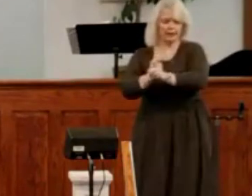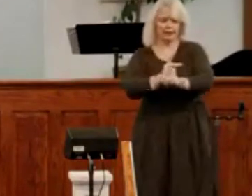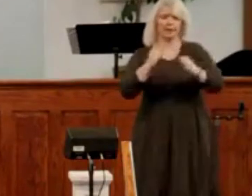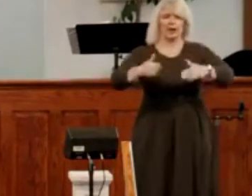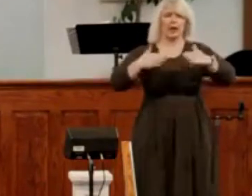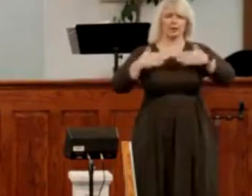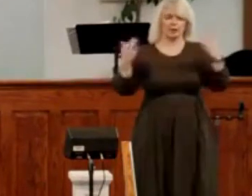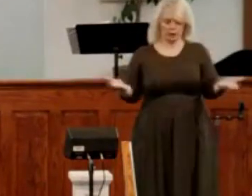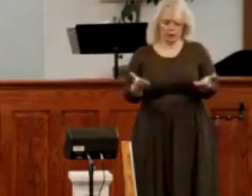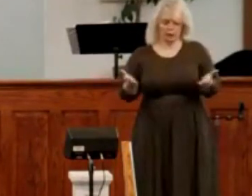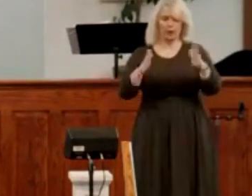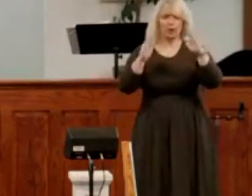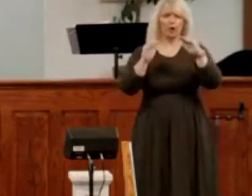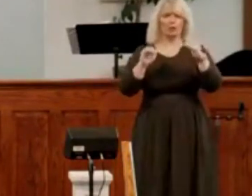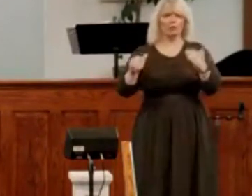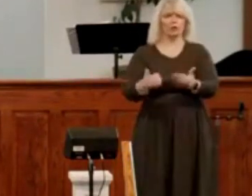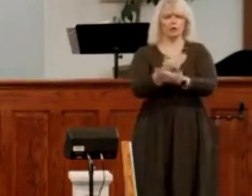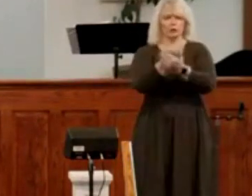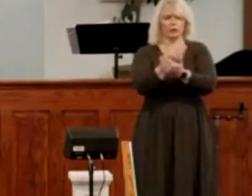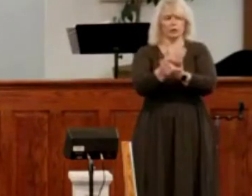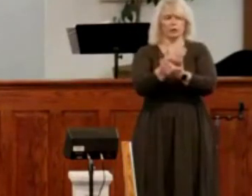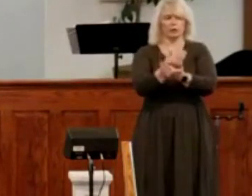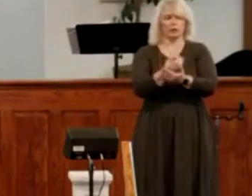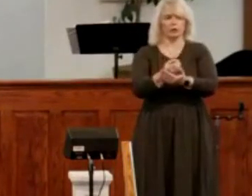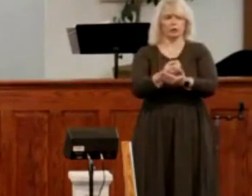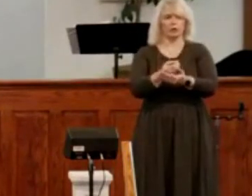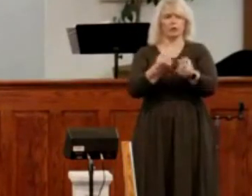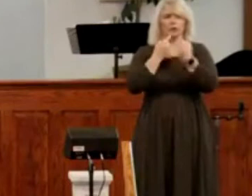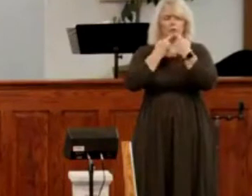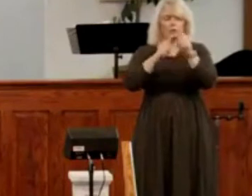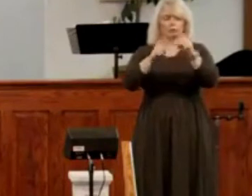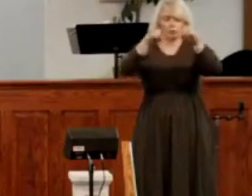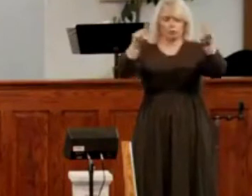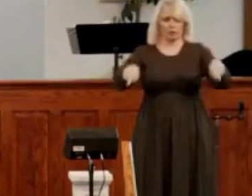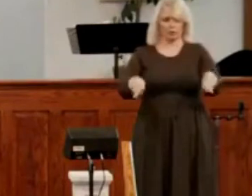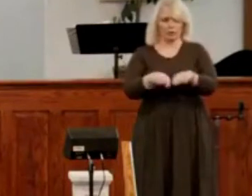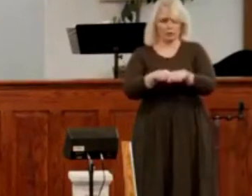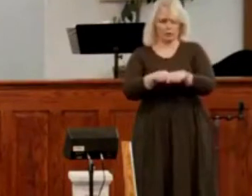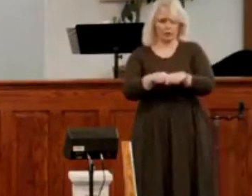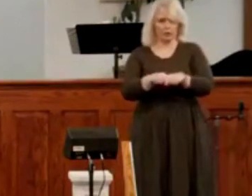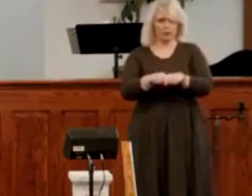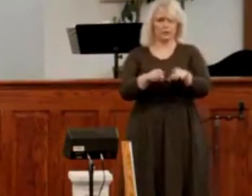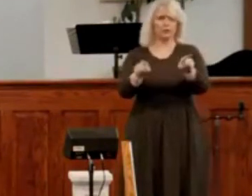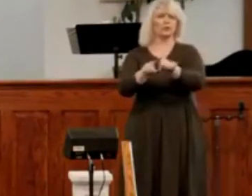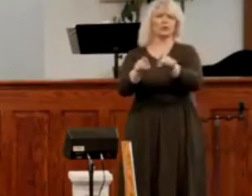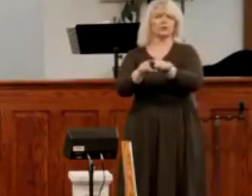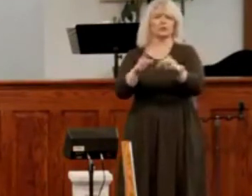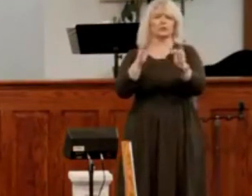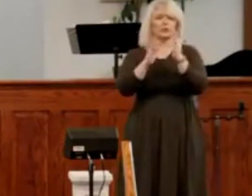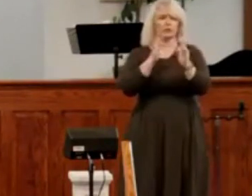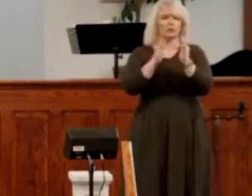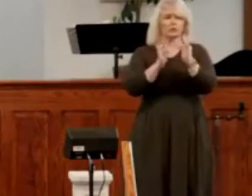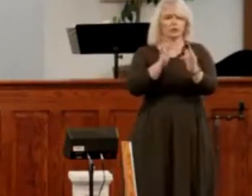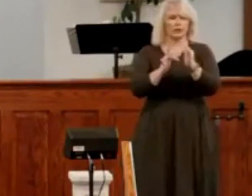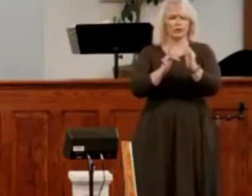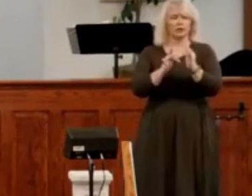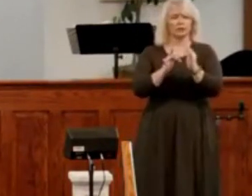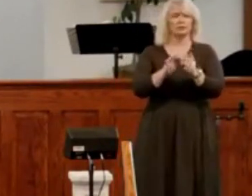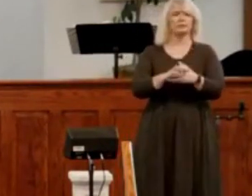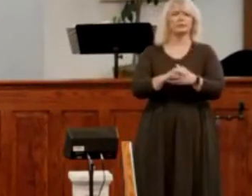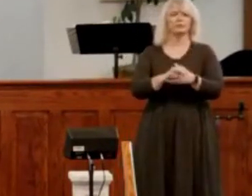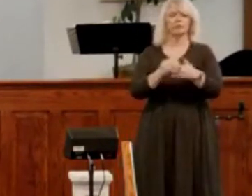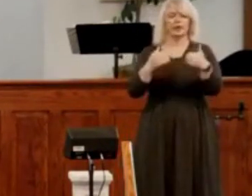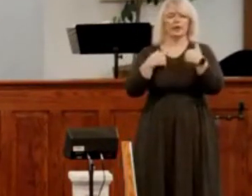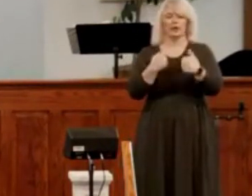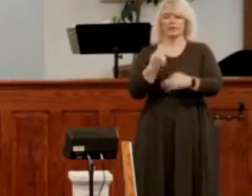here. I hope if you're new to us, you will fill out a response card. There's some on the back table. There's also some on our website. You can turn those in electronically. We've